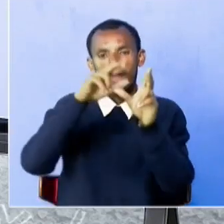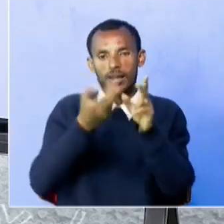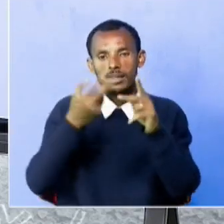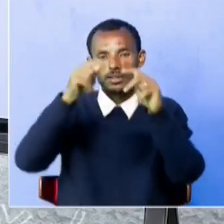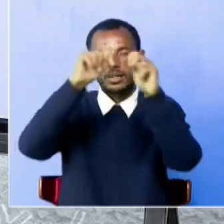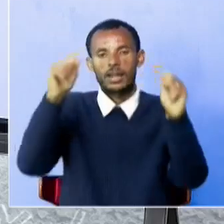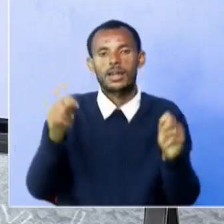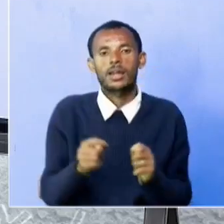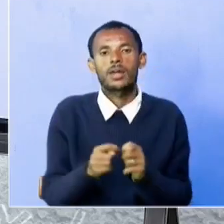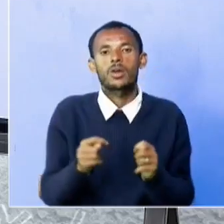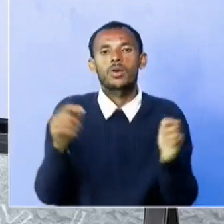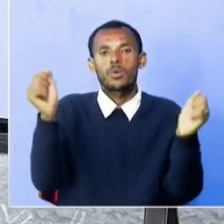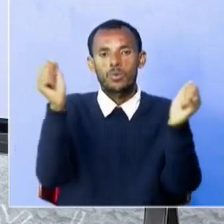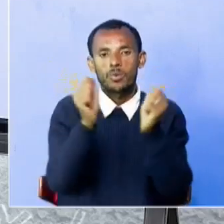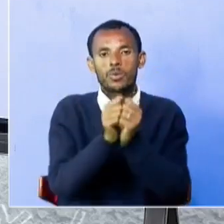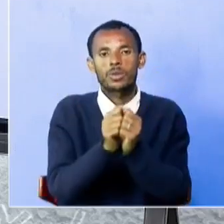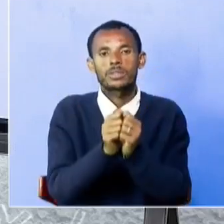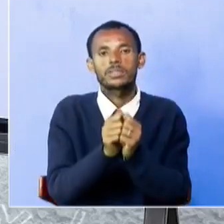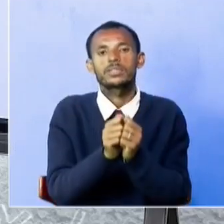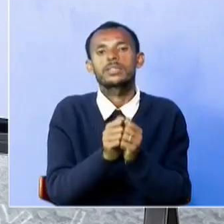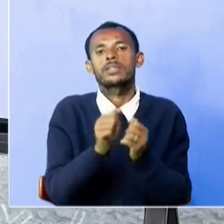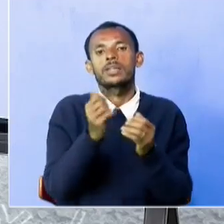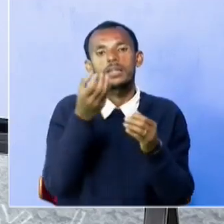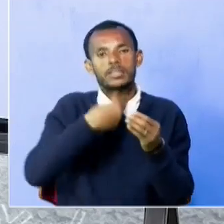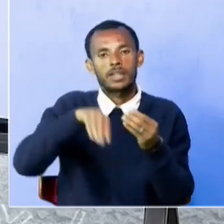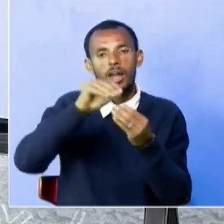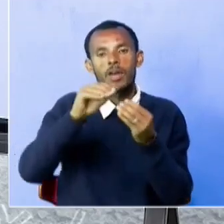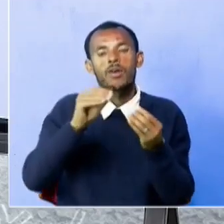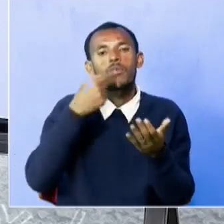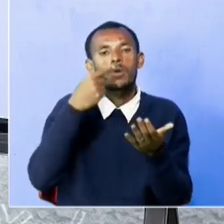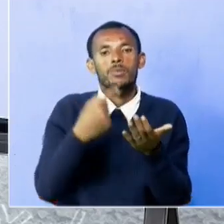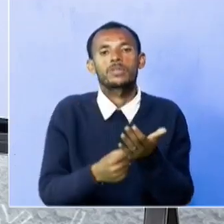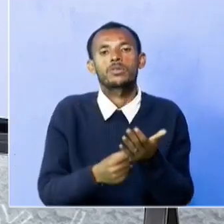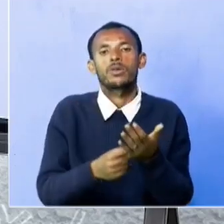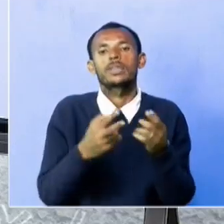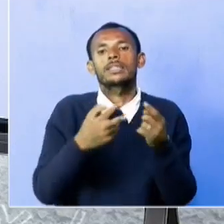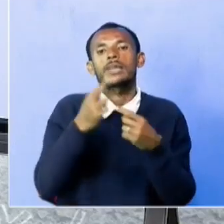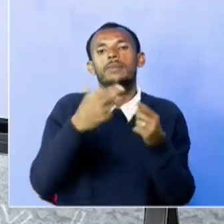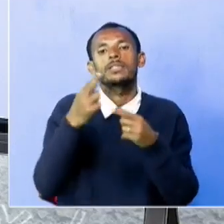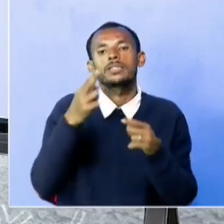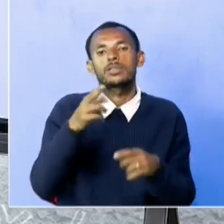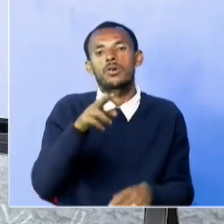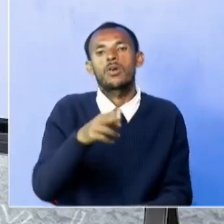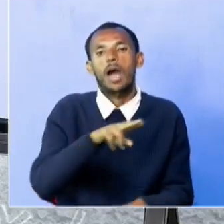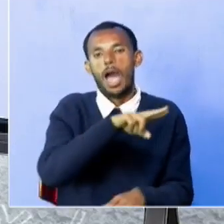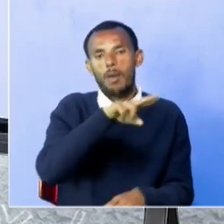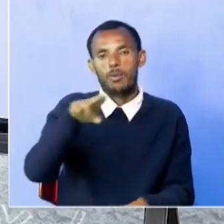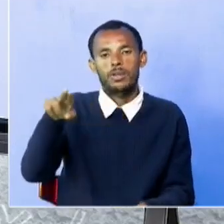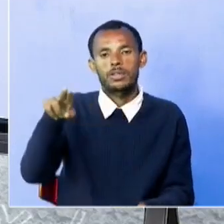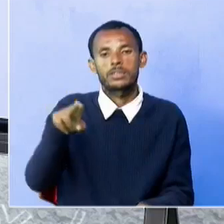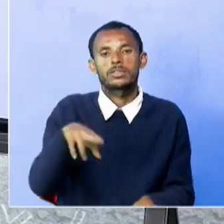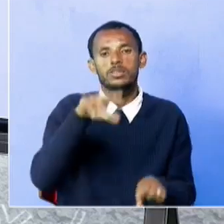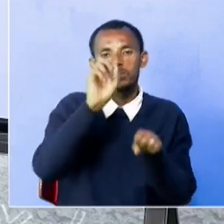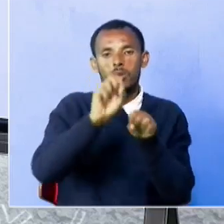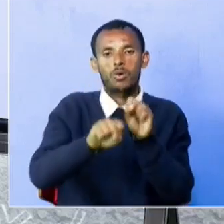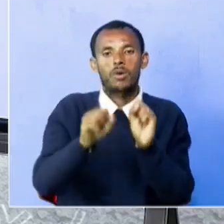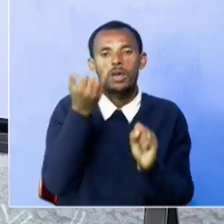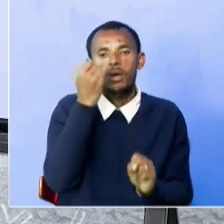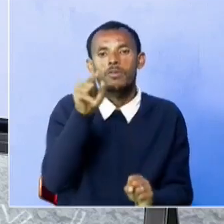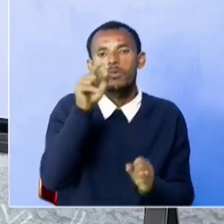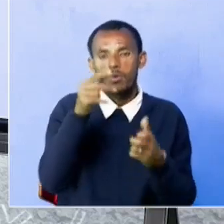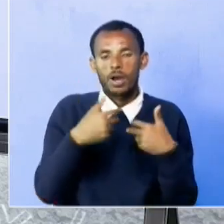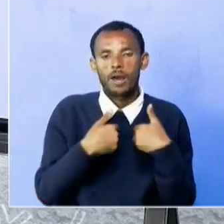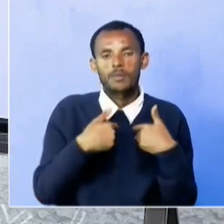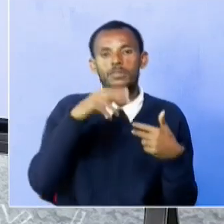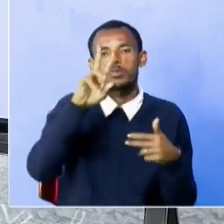triangle with extra information on the segments of the hypotenuse, right? So if you have the